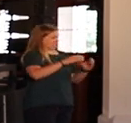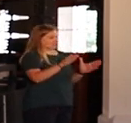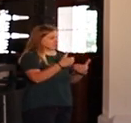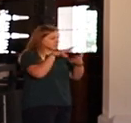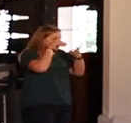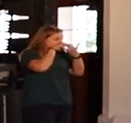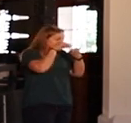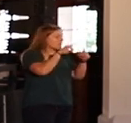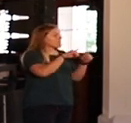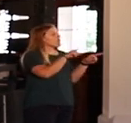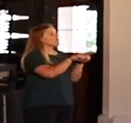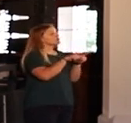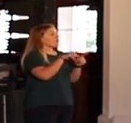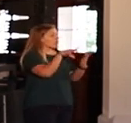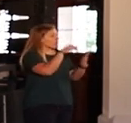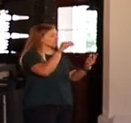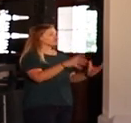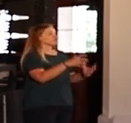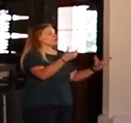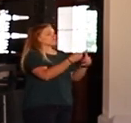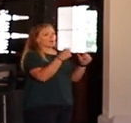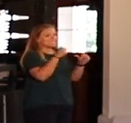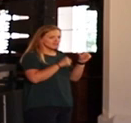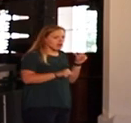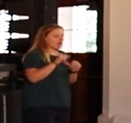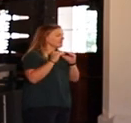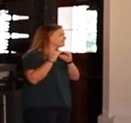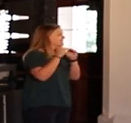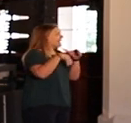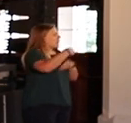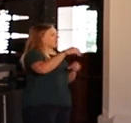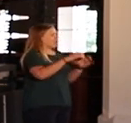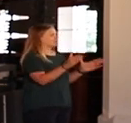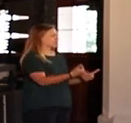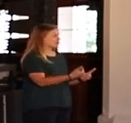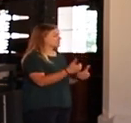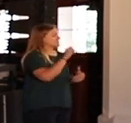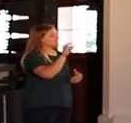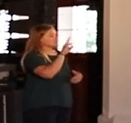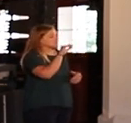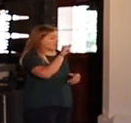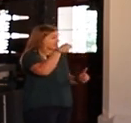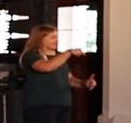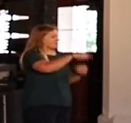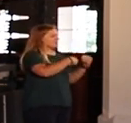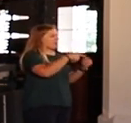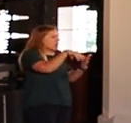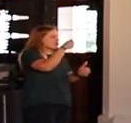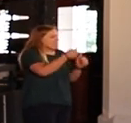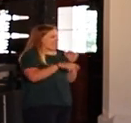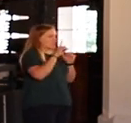classroom, but in fact, you learn so much from each other outside the classroom. Summit is about learning